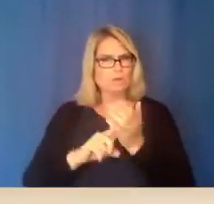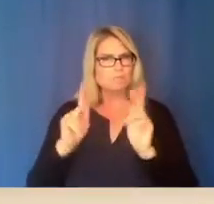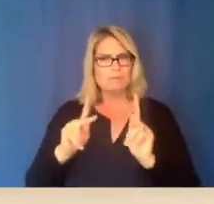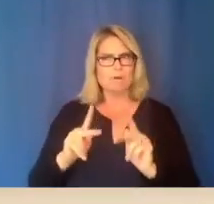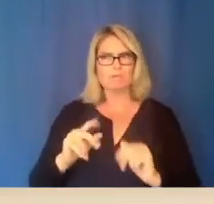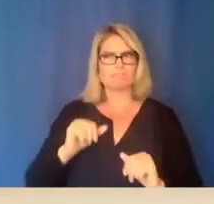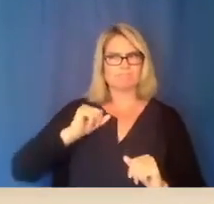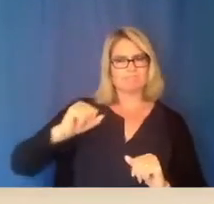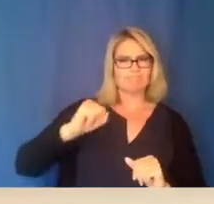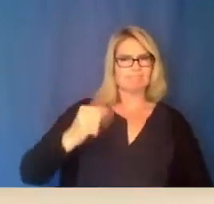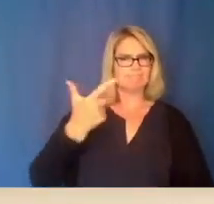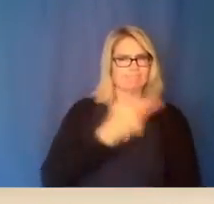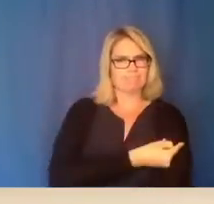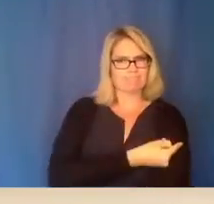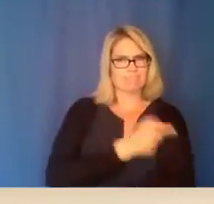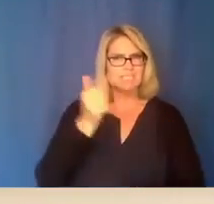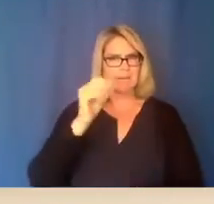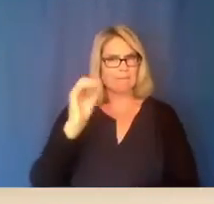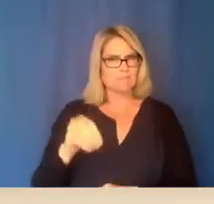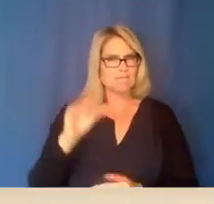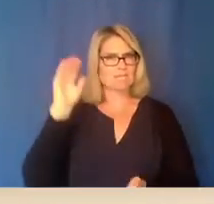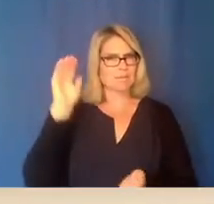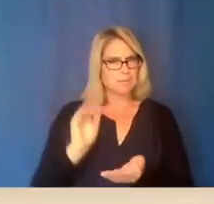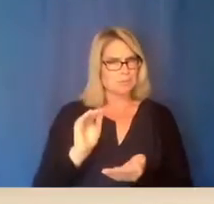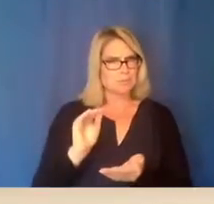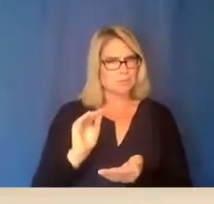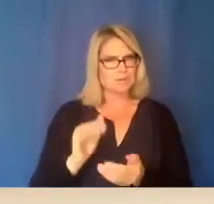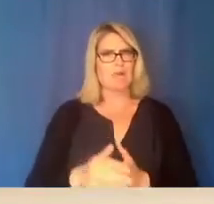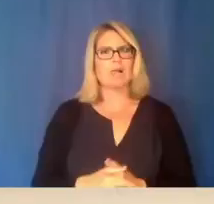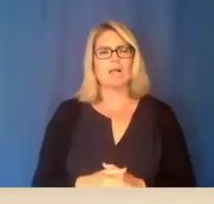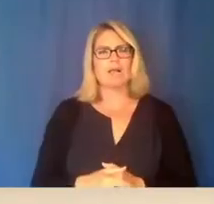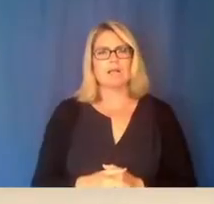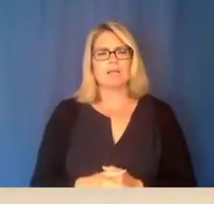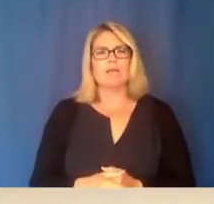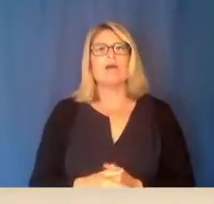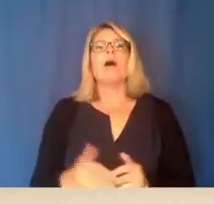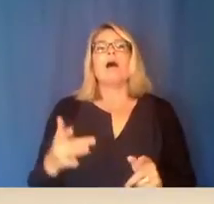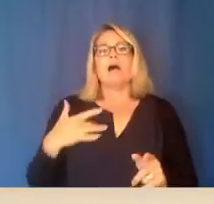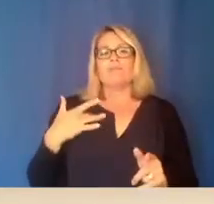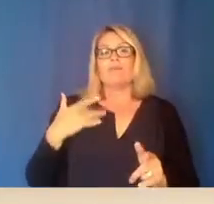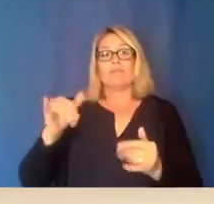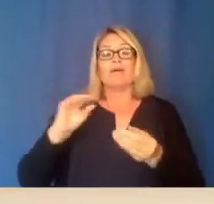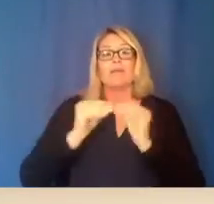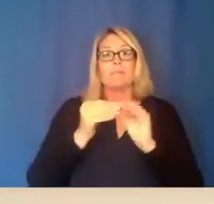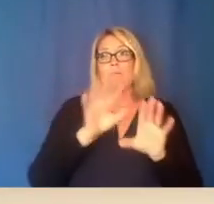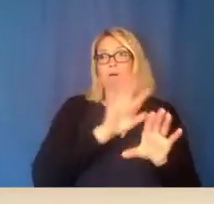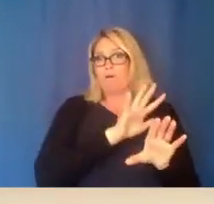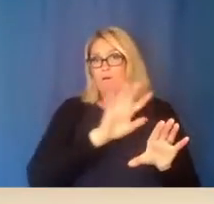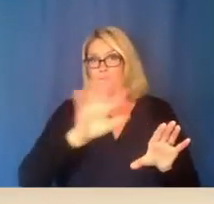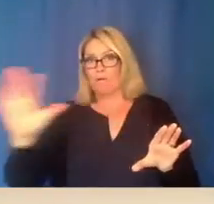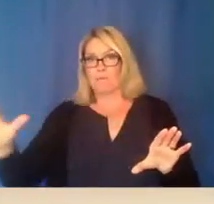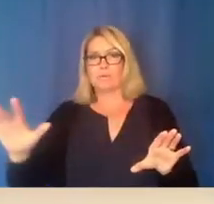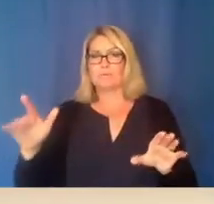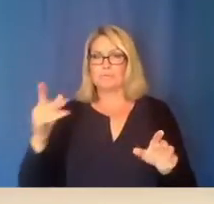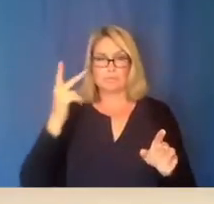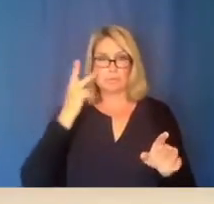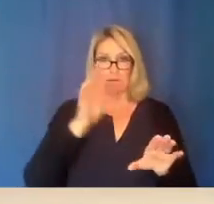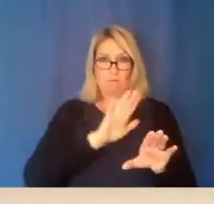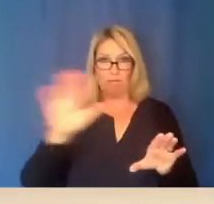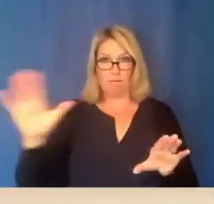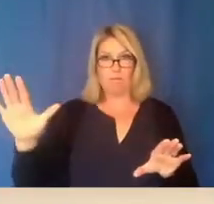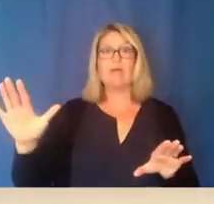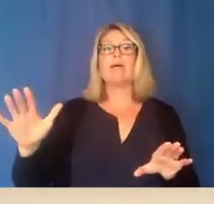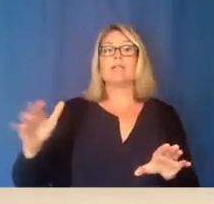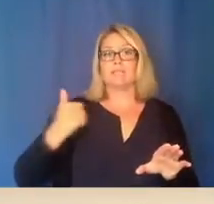So I think all those numbers right across the country, when you look at the combination of first doses and